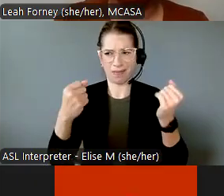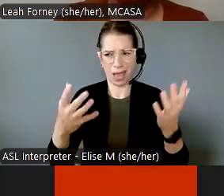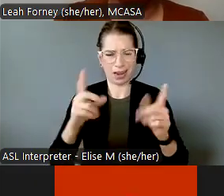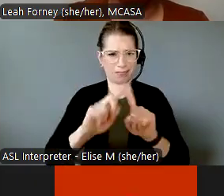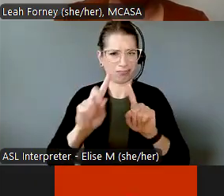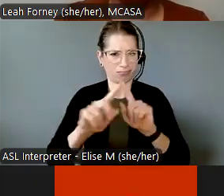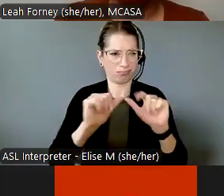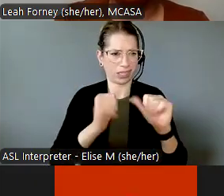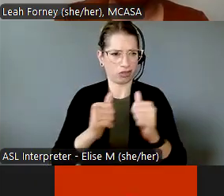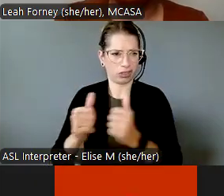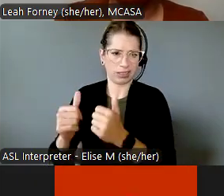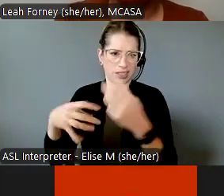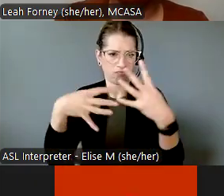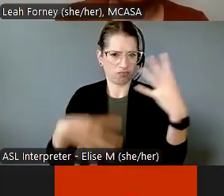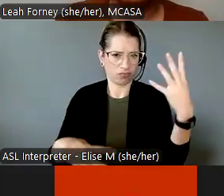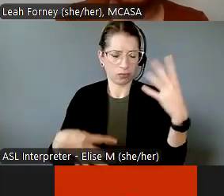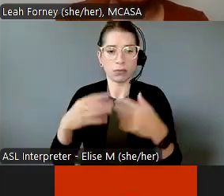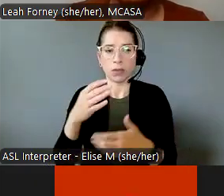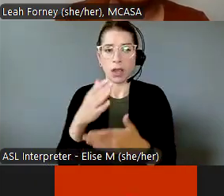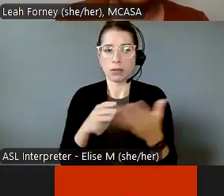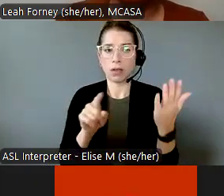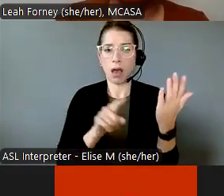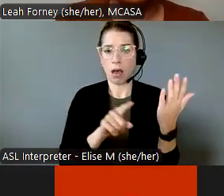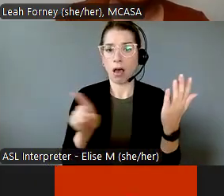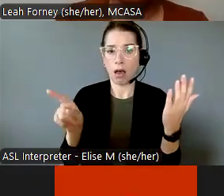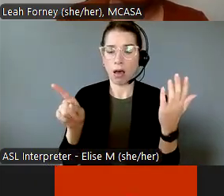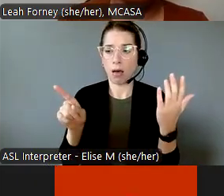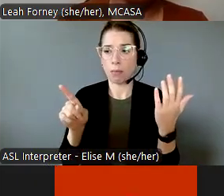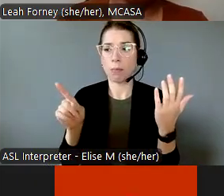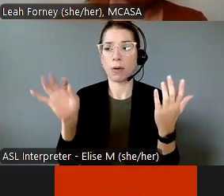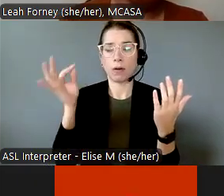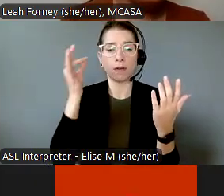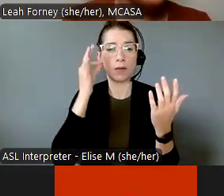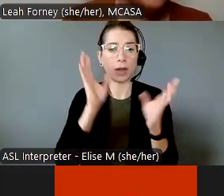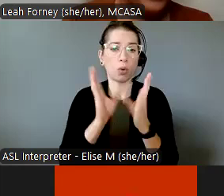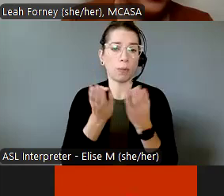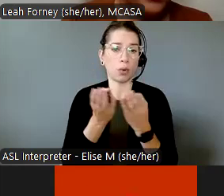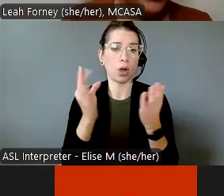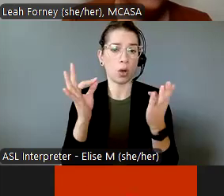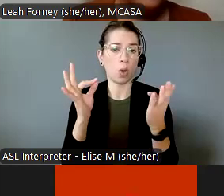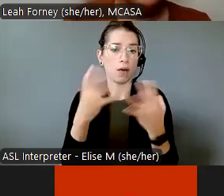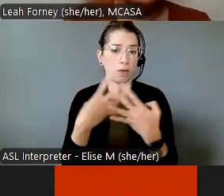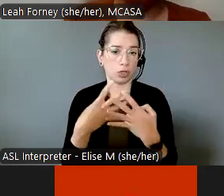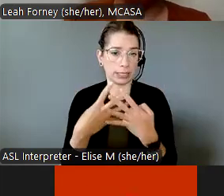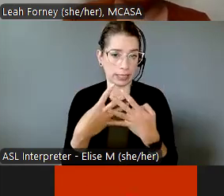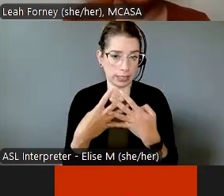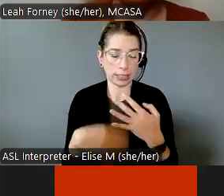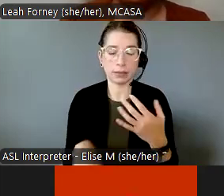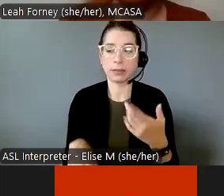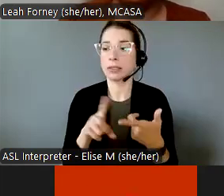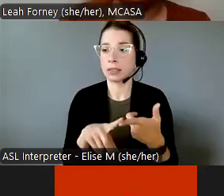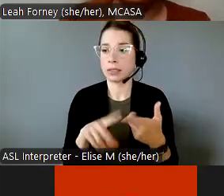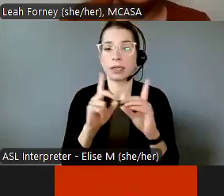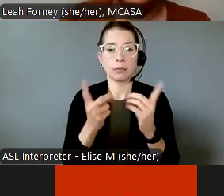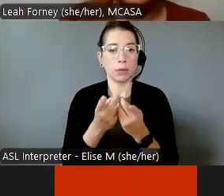agencies. And some of those agencies are the Federal Bureau of Prisons, the